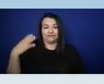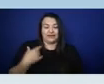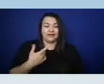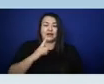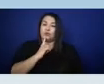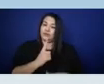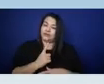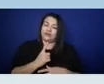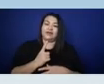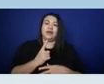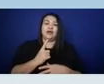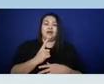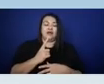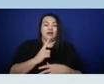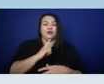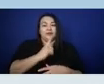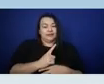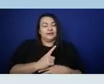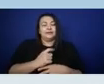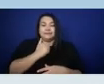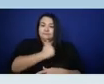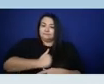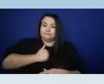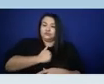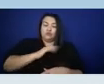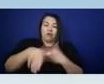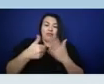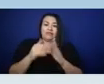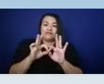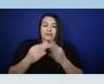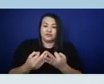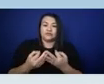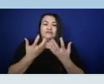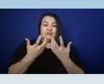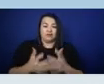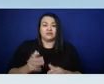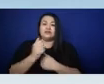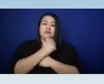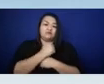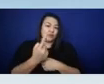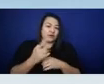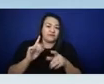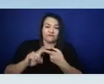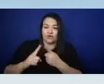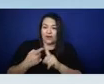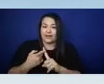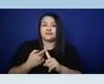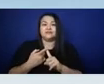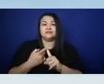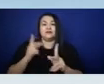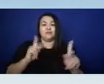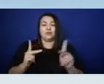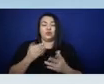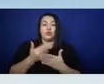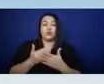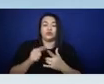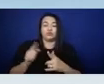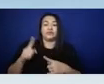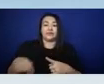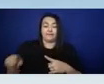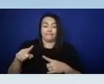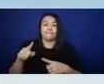to inspire us to keep pressing forward. So with that, I turn it back to Congresswoman Escobar. Thank you. Thank you